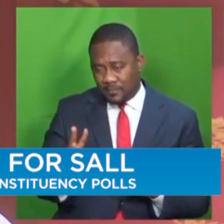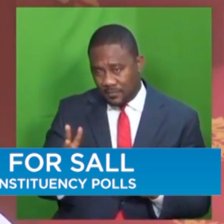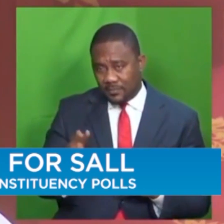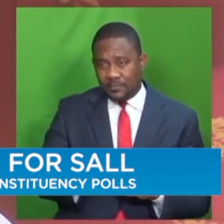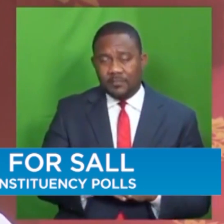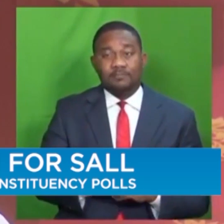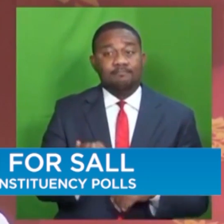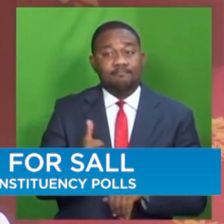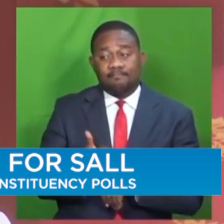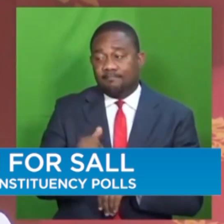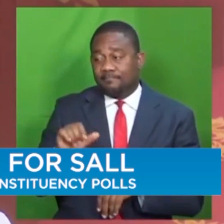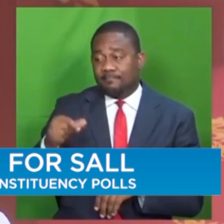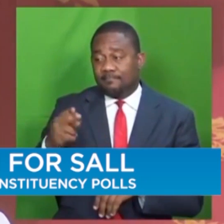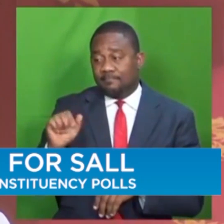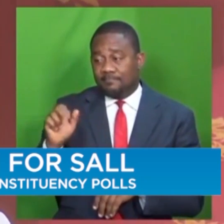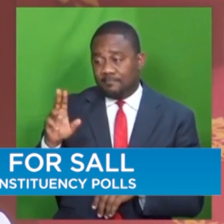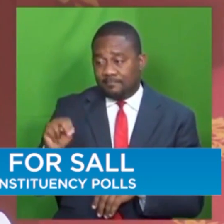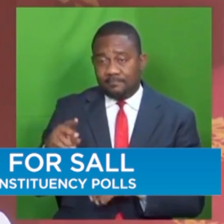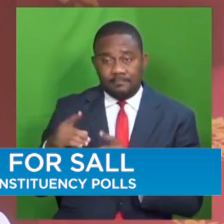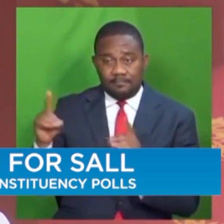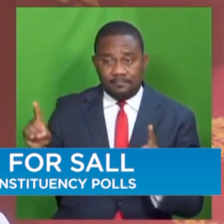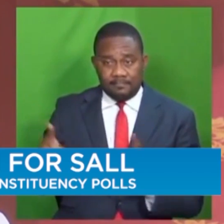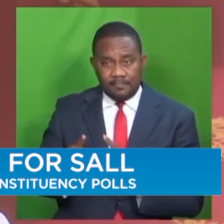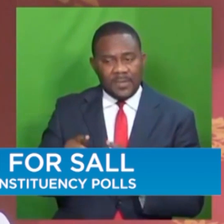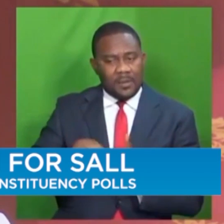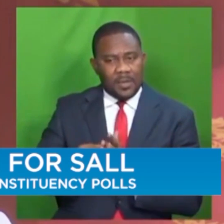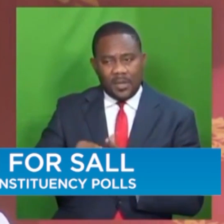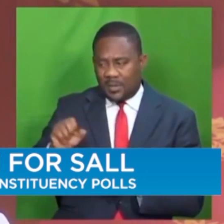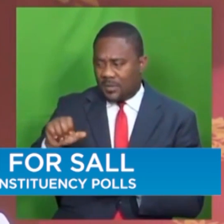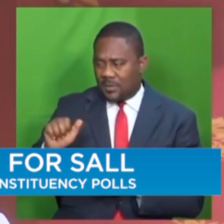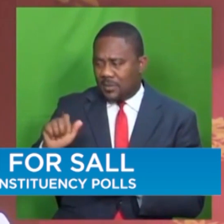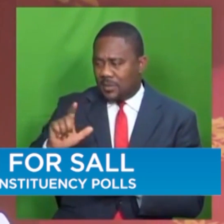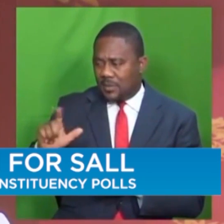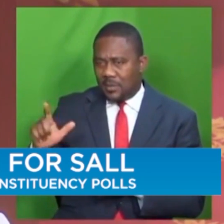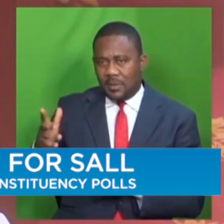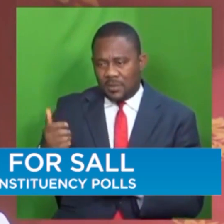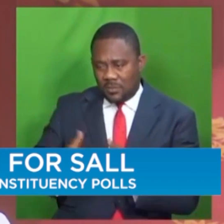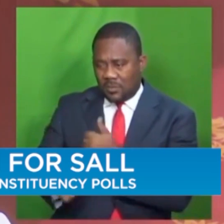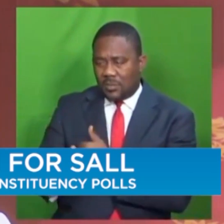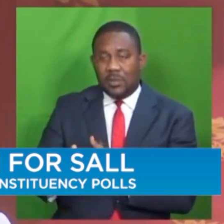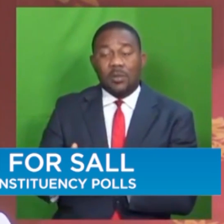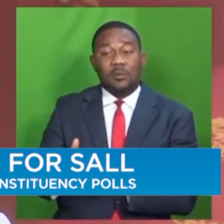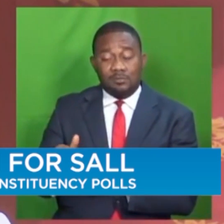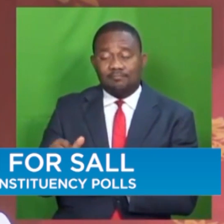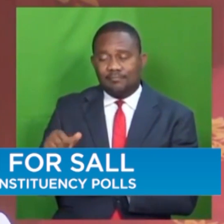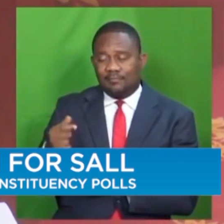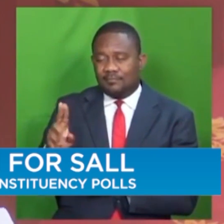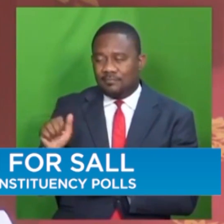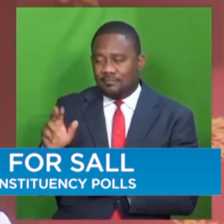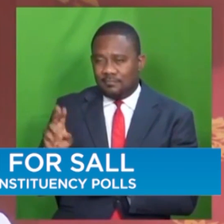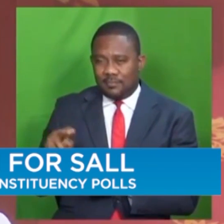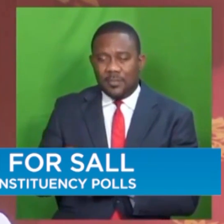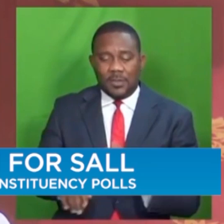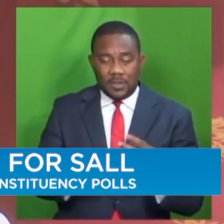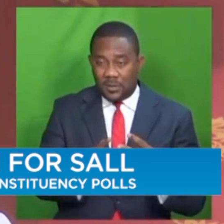2416, establishing the Buem district, which would imply that the residents of SALL will remain under the Buem district. The second step